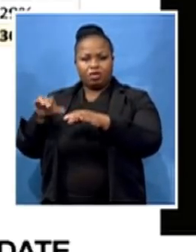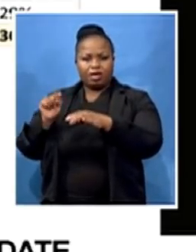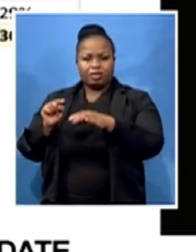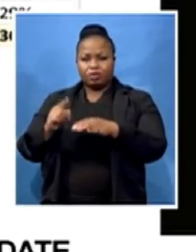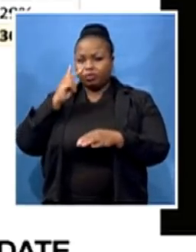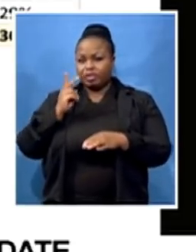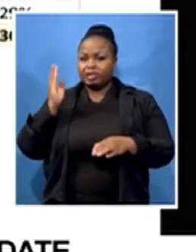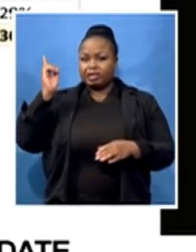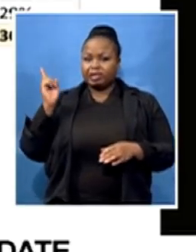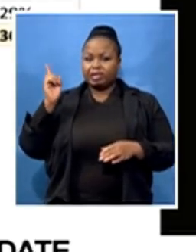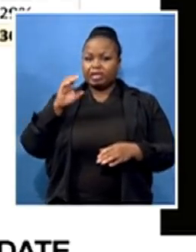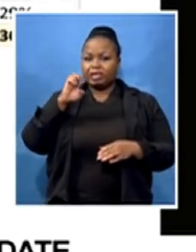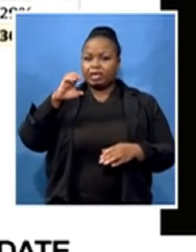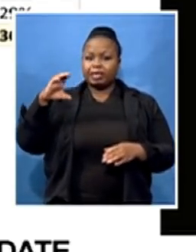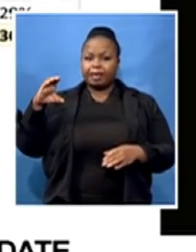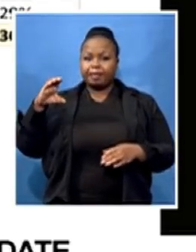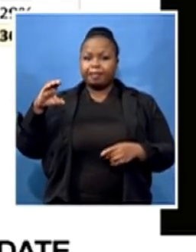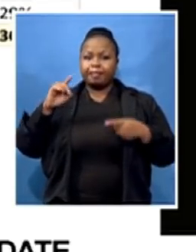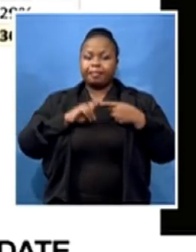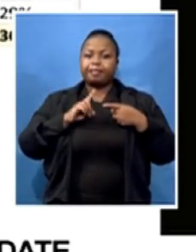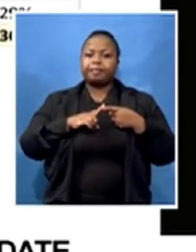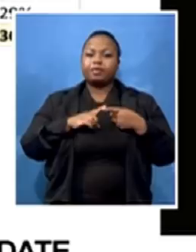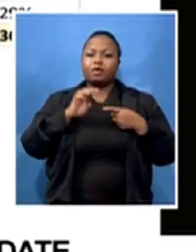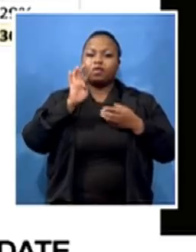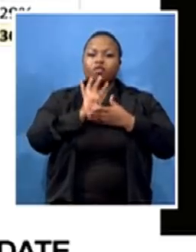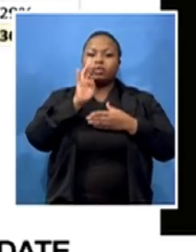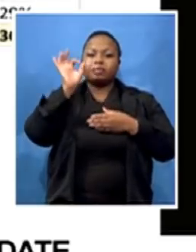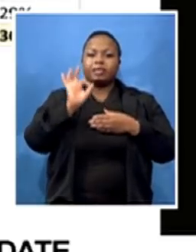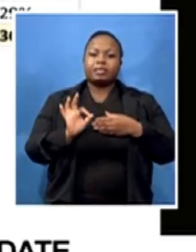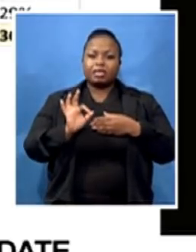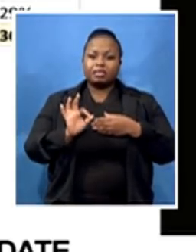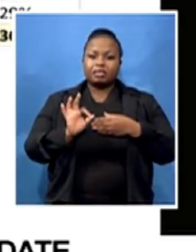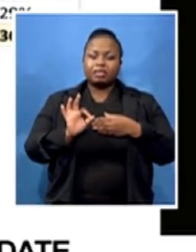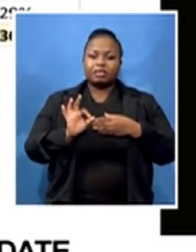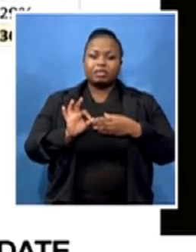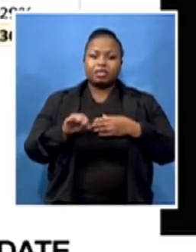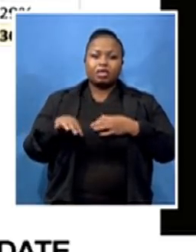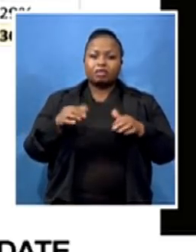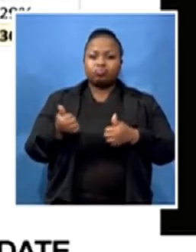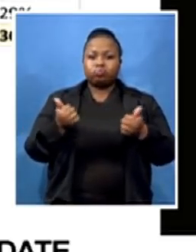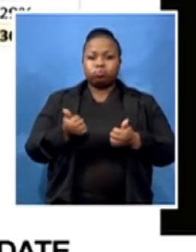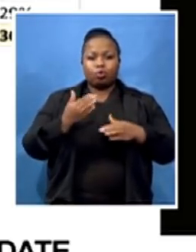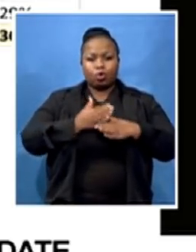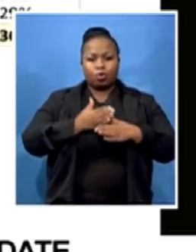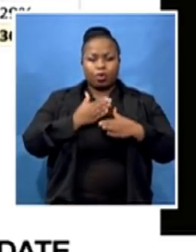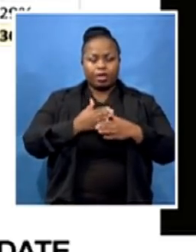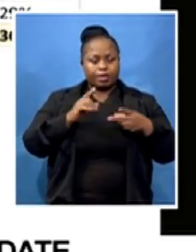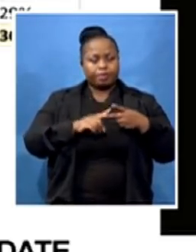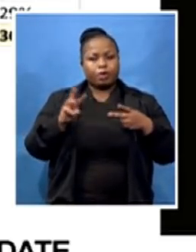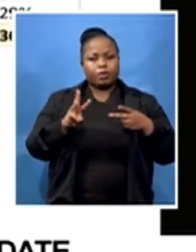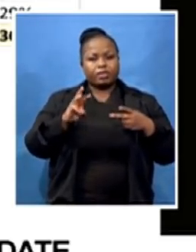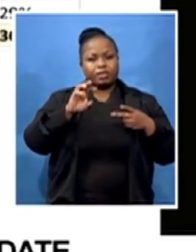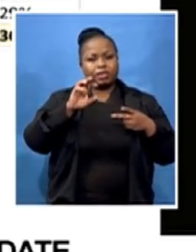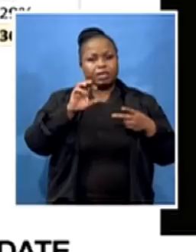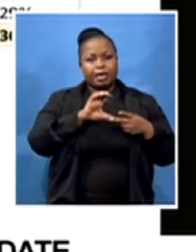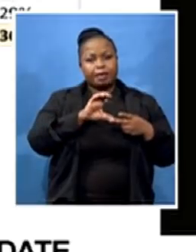got 14% of sites activated. So, and also the Western Cape has got 29. Now, this is important